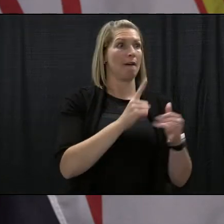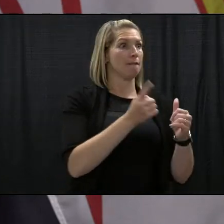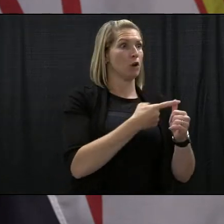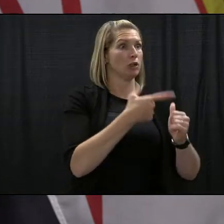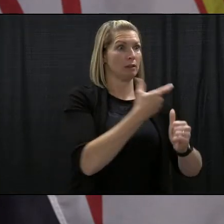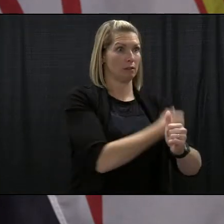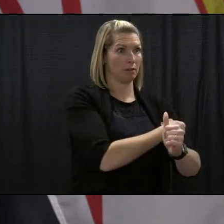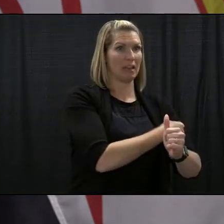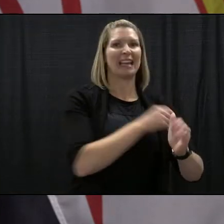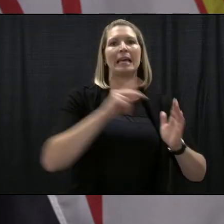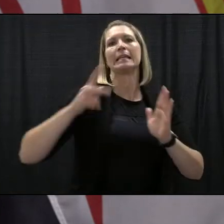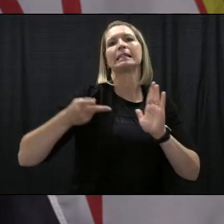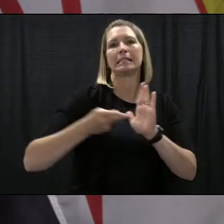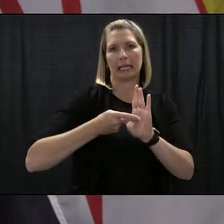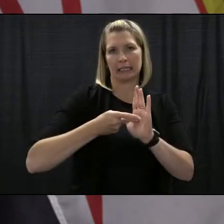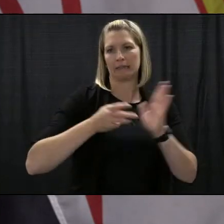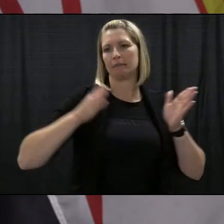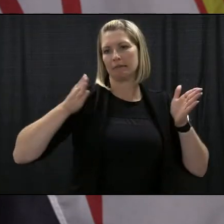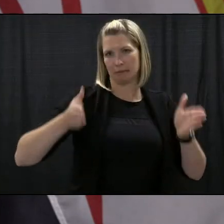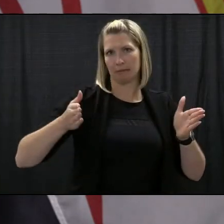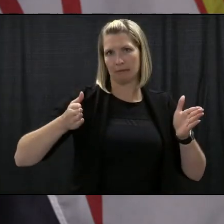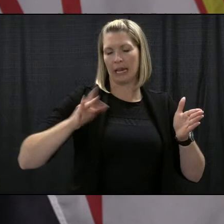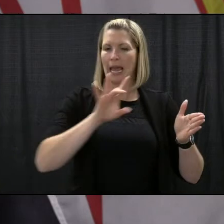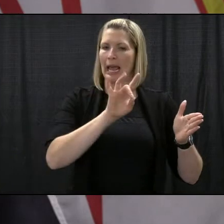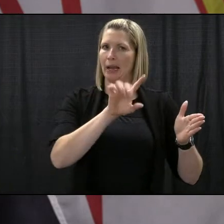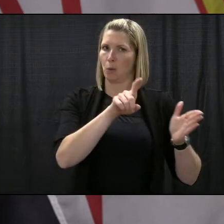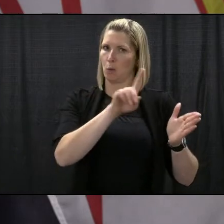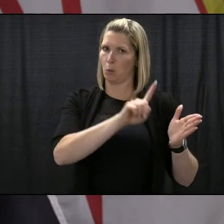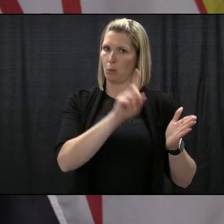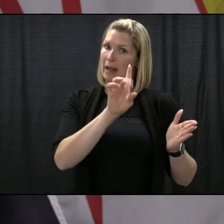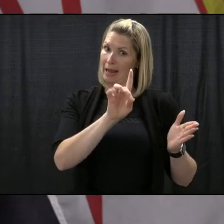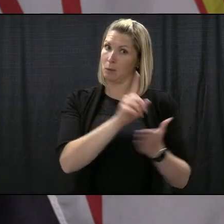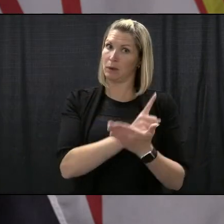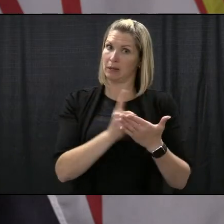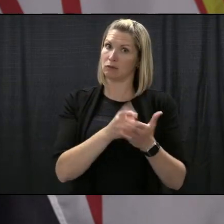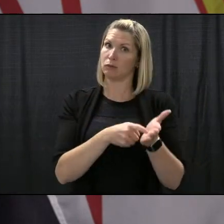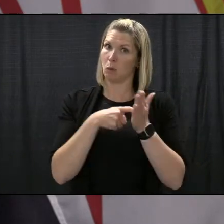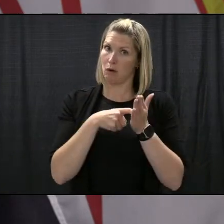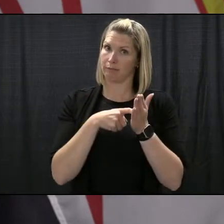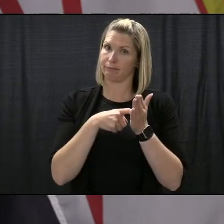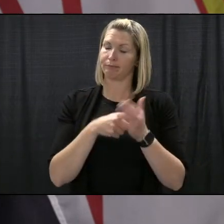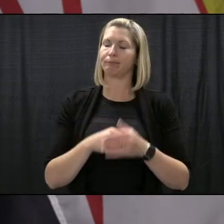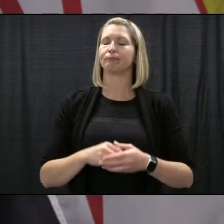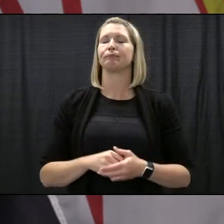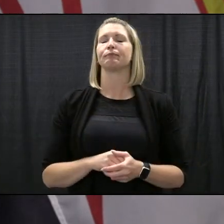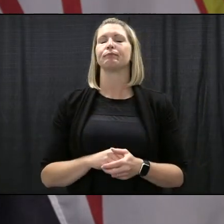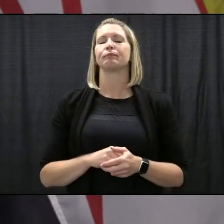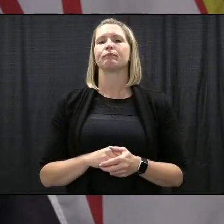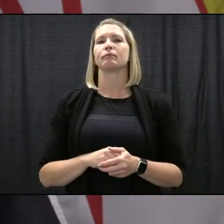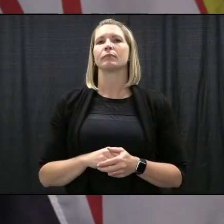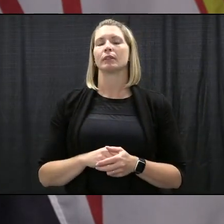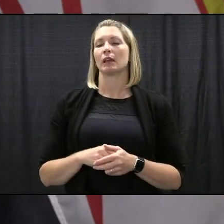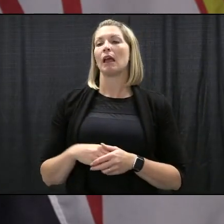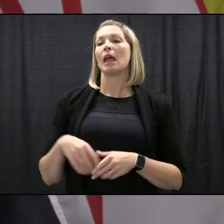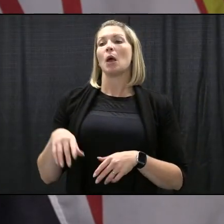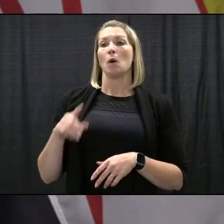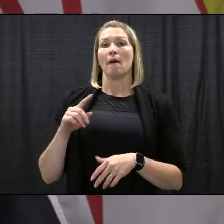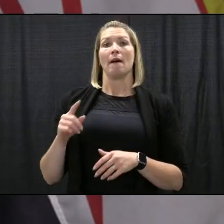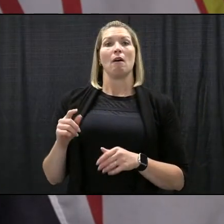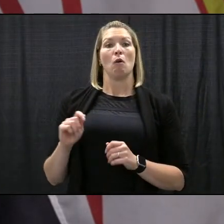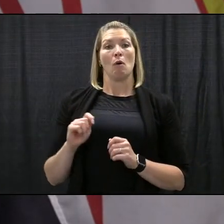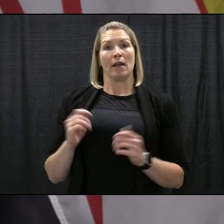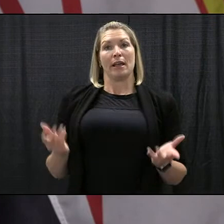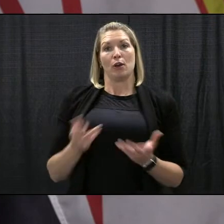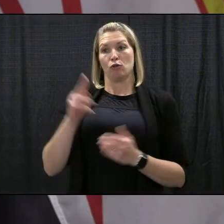vaccine doses are not wasted. Over 80% of our eligible population has at least 1 dose, and 1